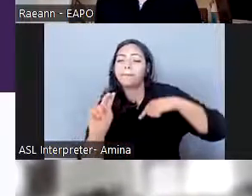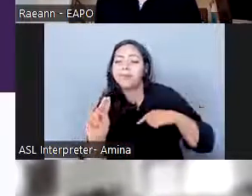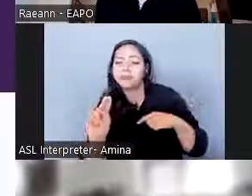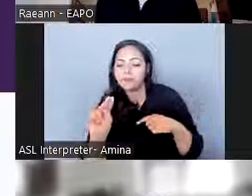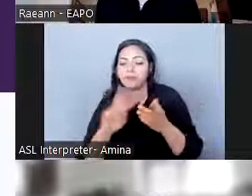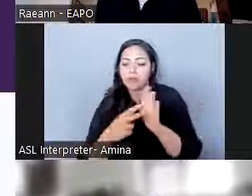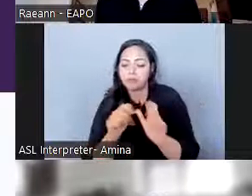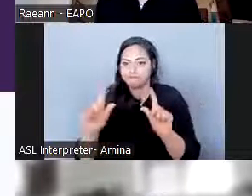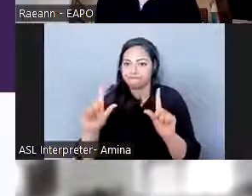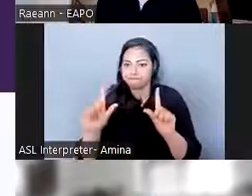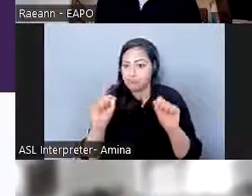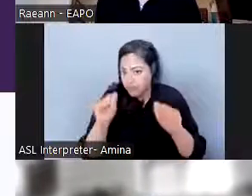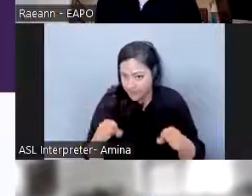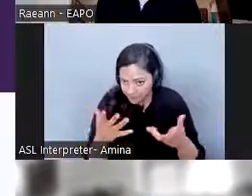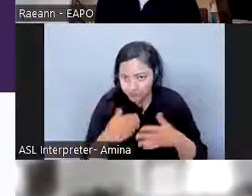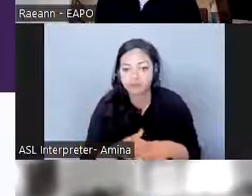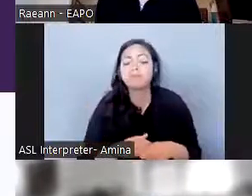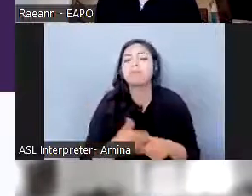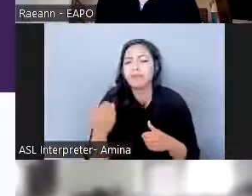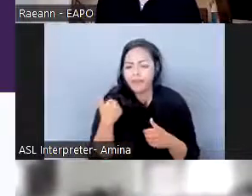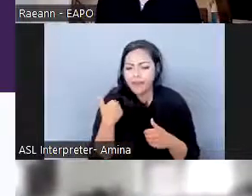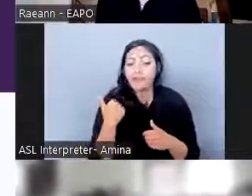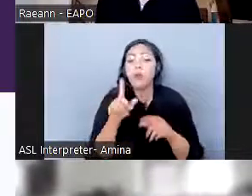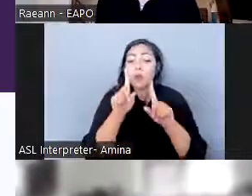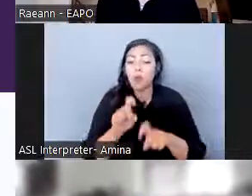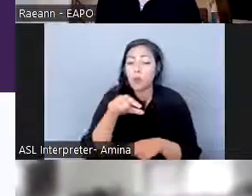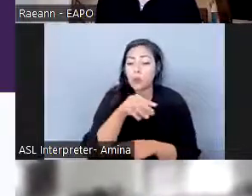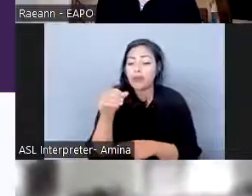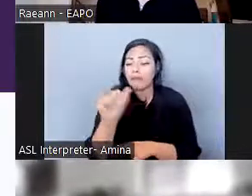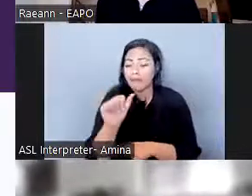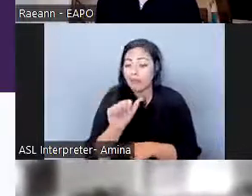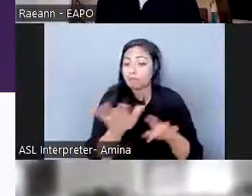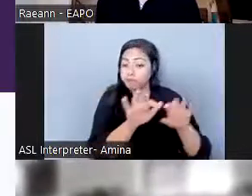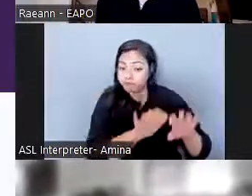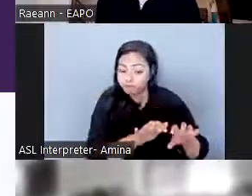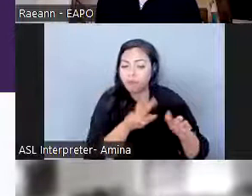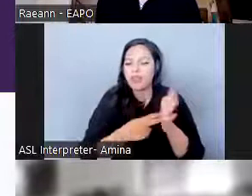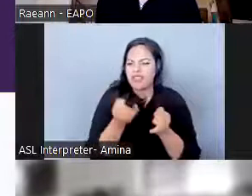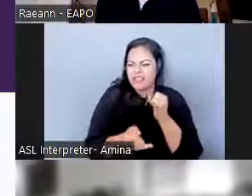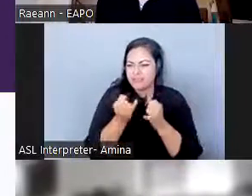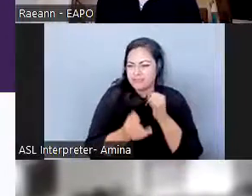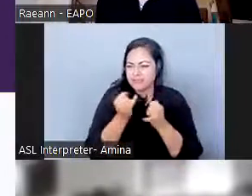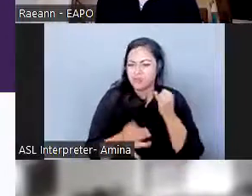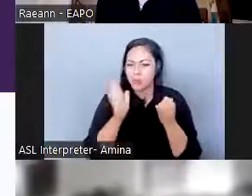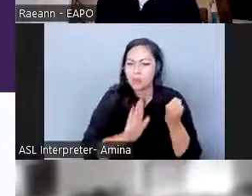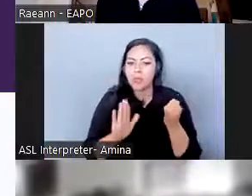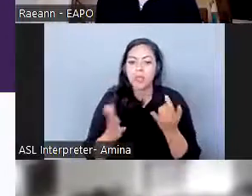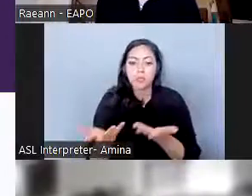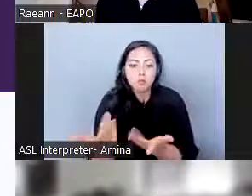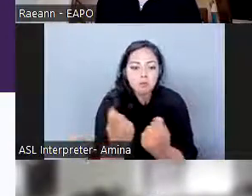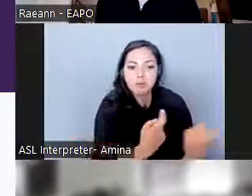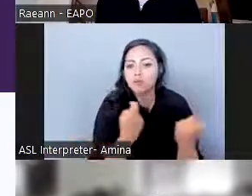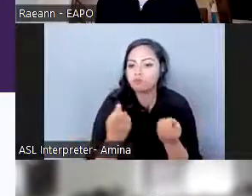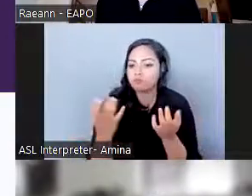We have a chat box as you've already been putting information in. Please feel free to